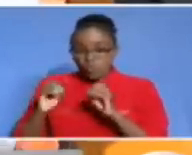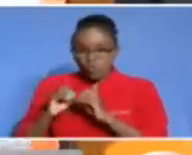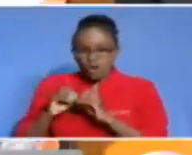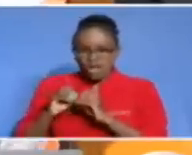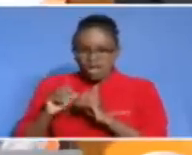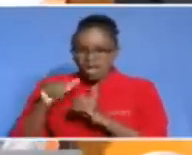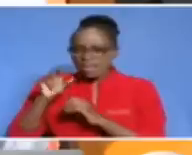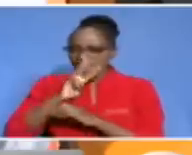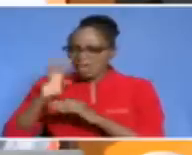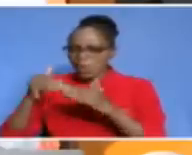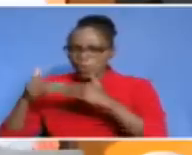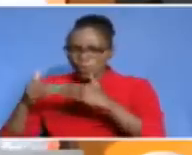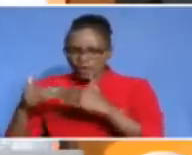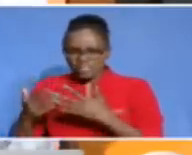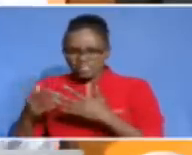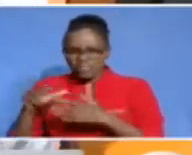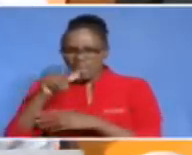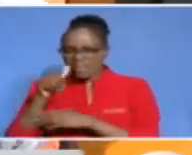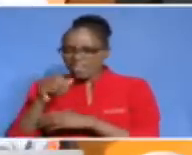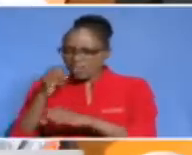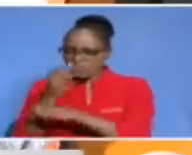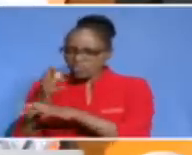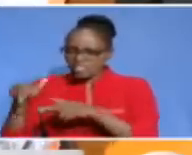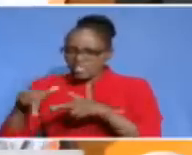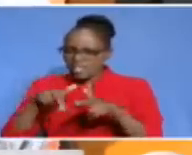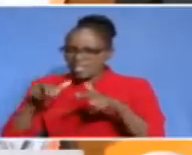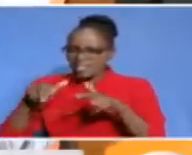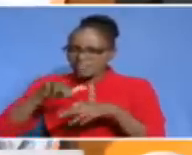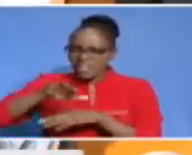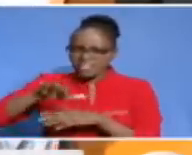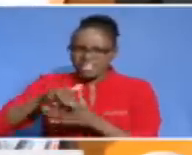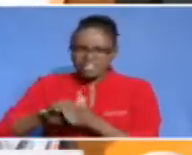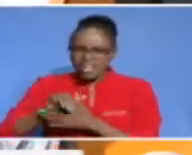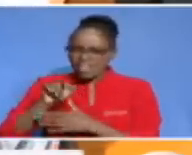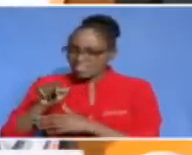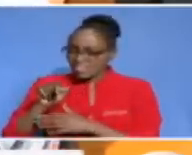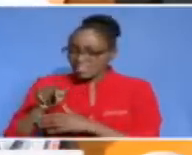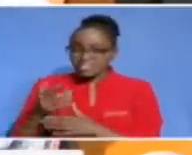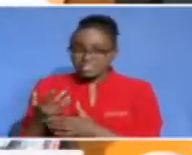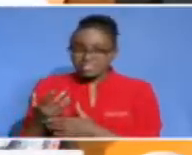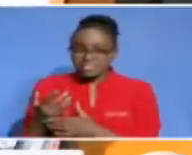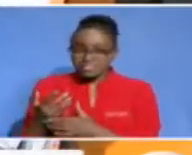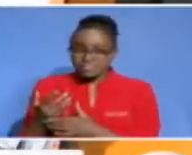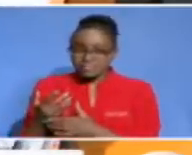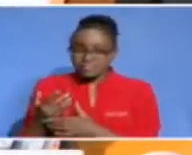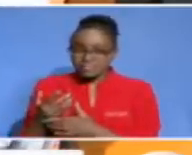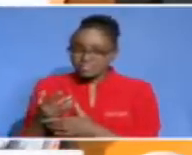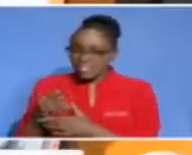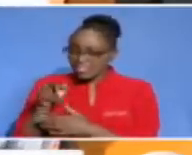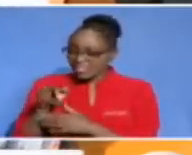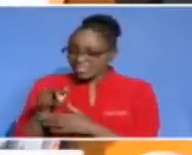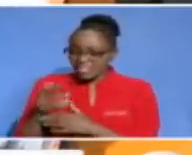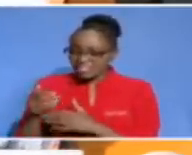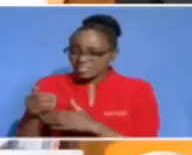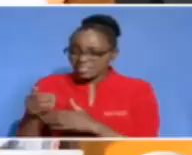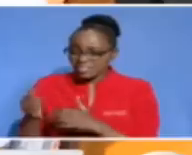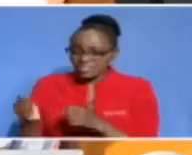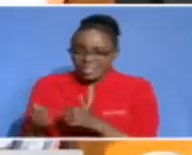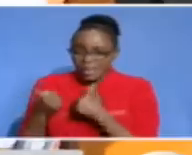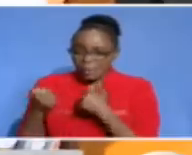another Westgate, is another 14 Riverside, are those events,